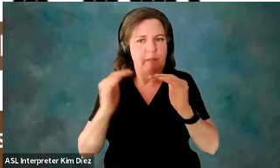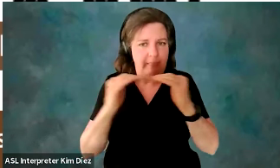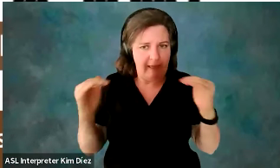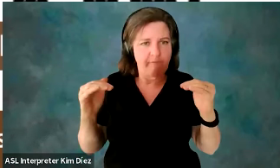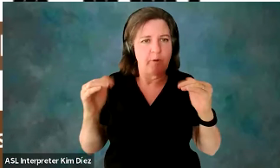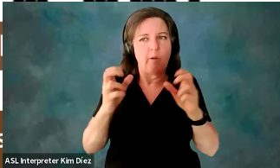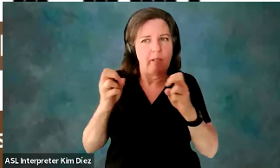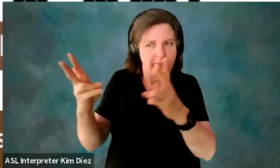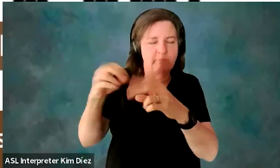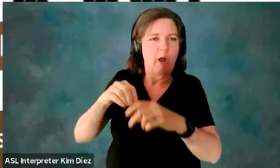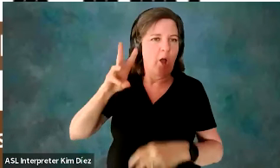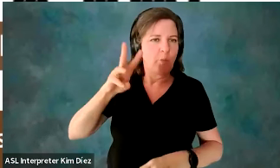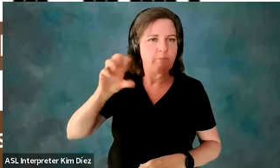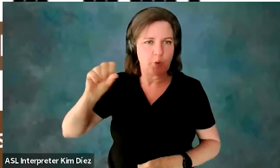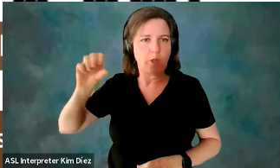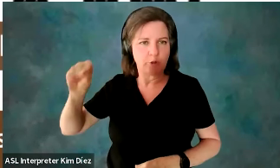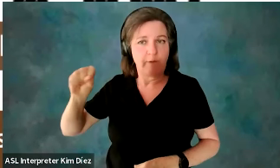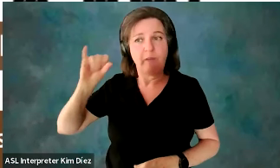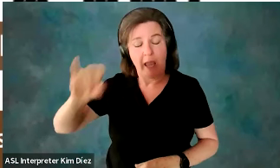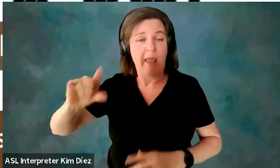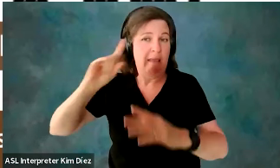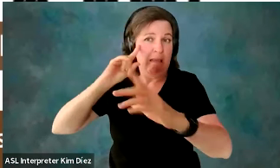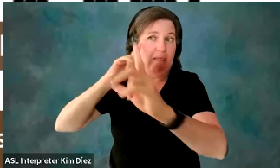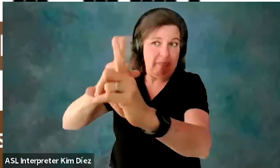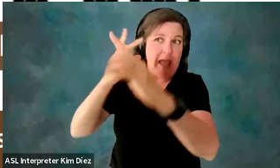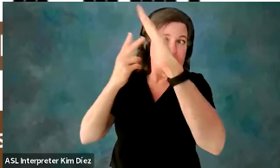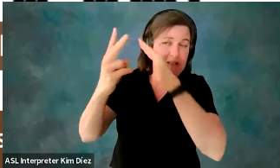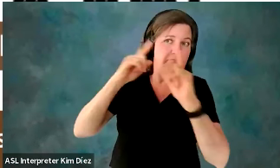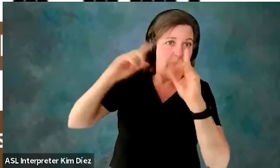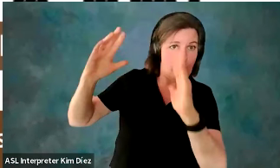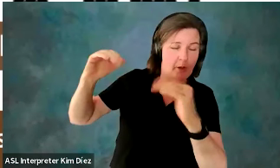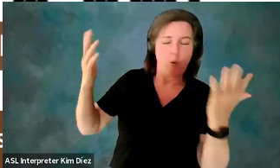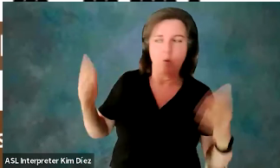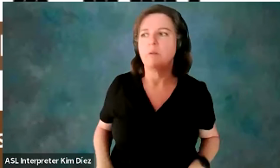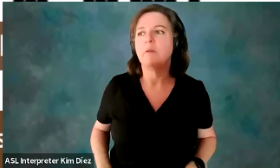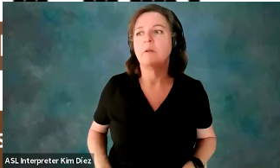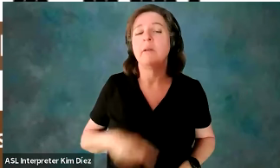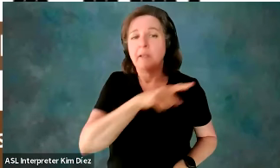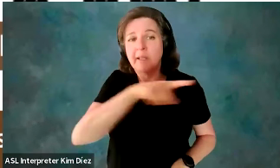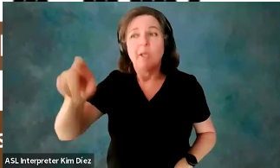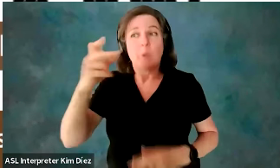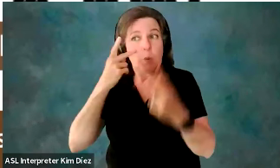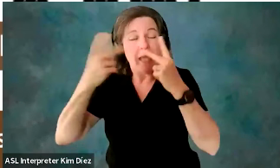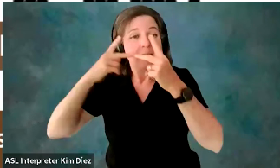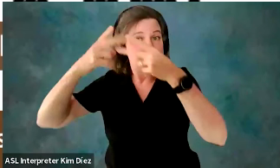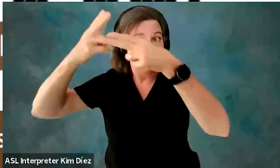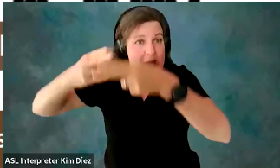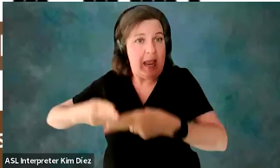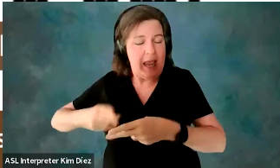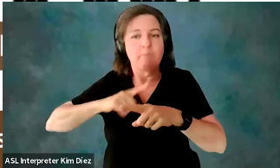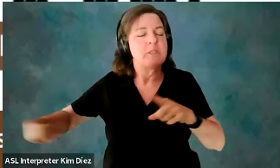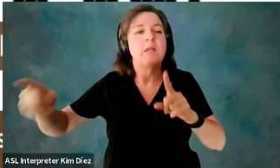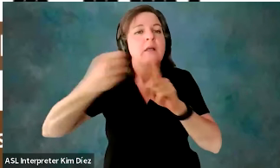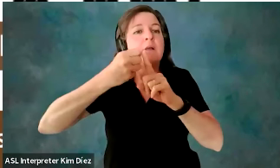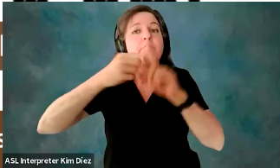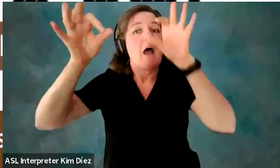states of transition published in Web Soil Service. Those are the expectations. Right now, you can see the names, but the descriptions